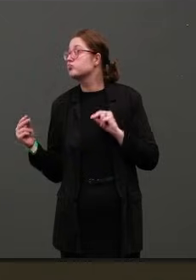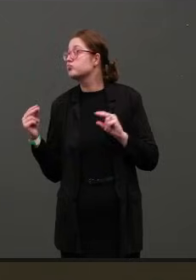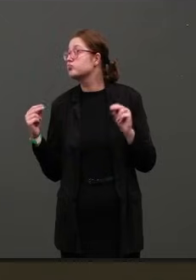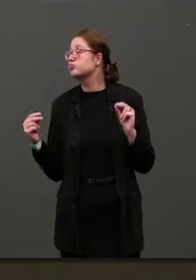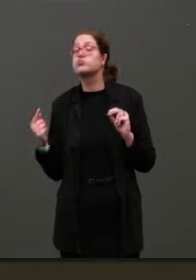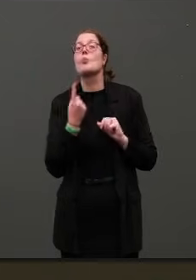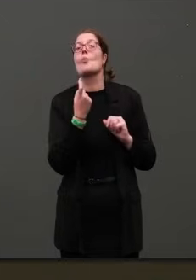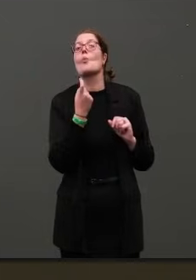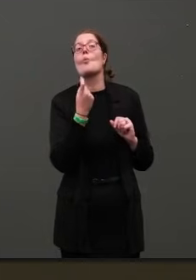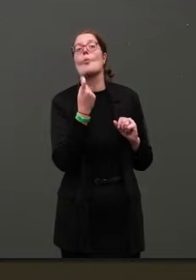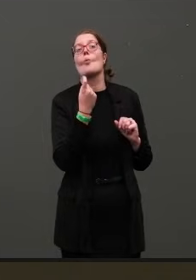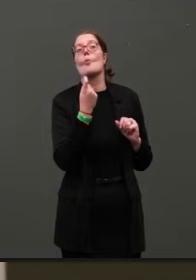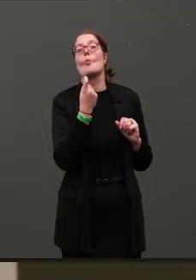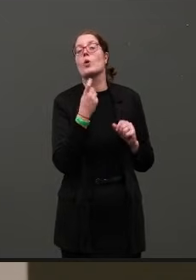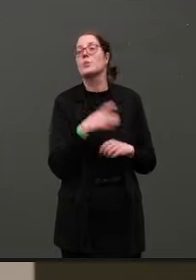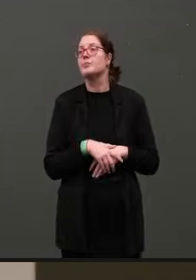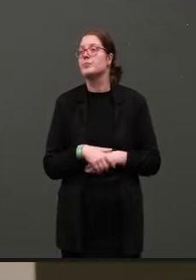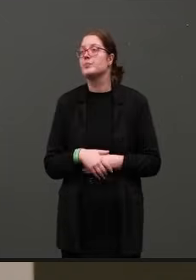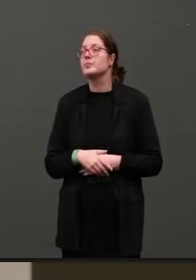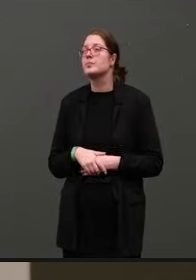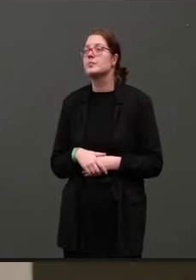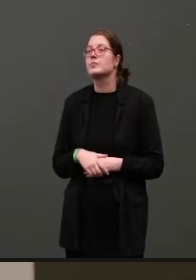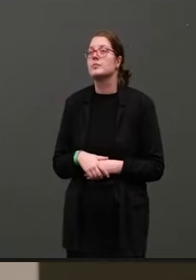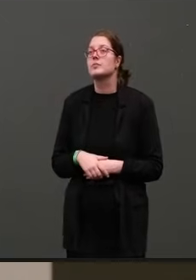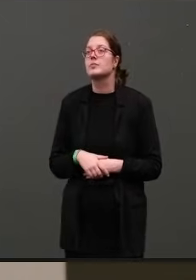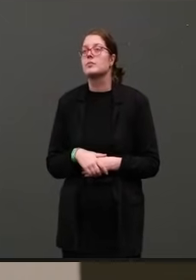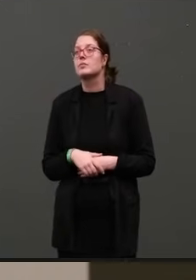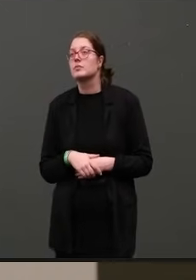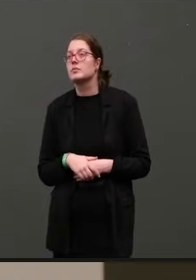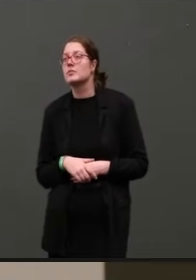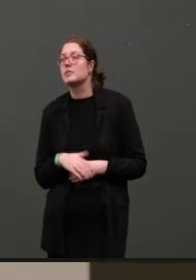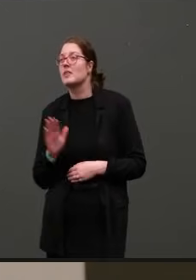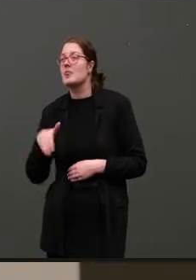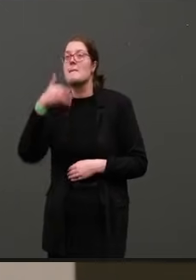One more. All right. I'm afraid they're all at the back, Steve. Sorry.